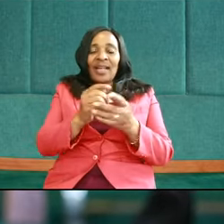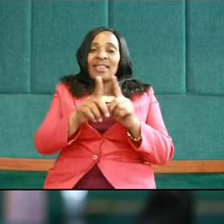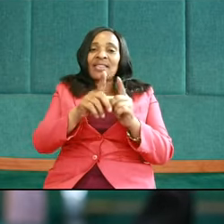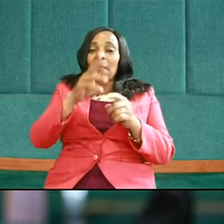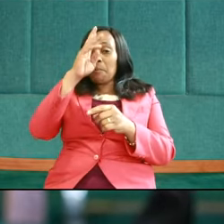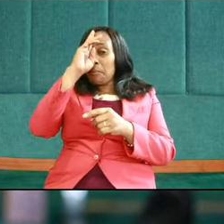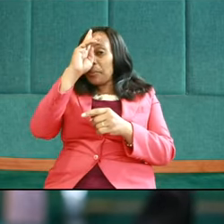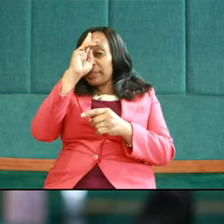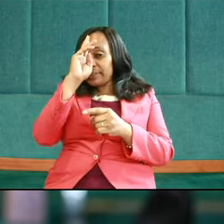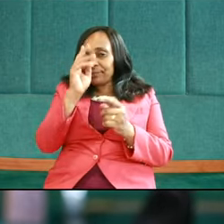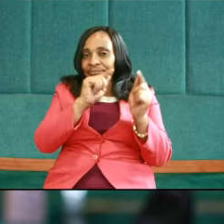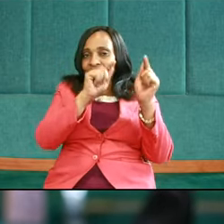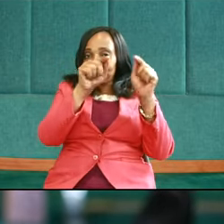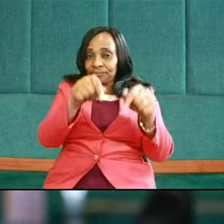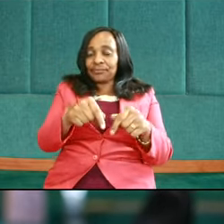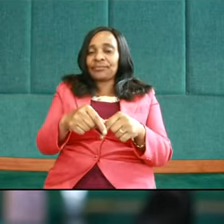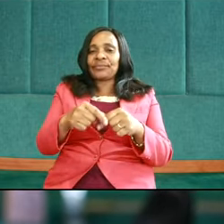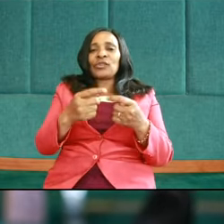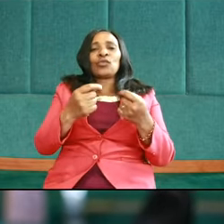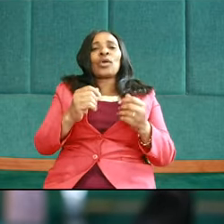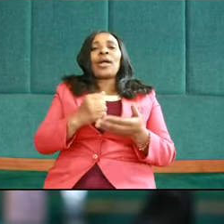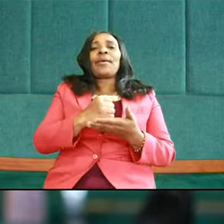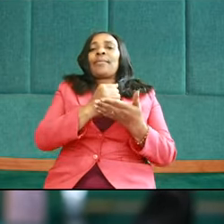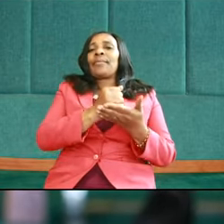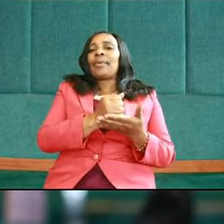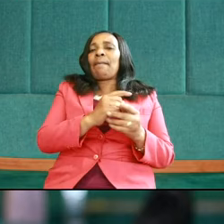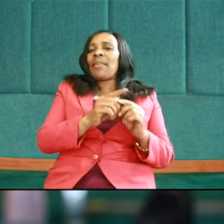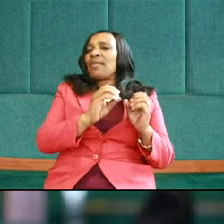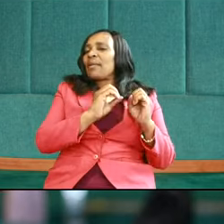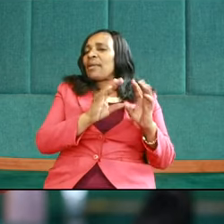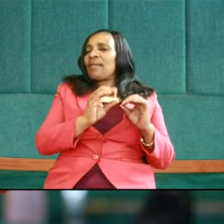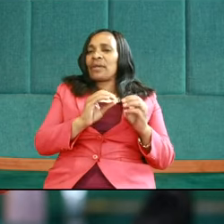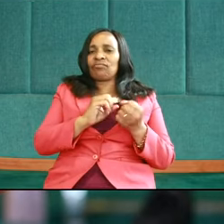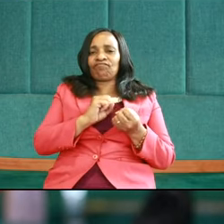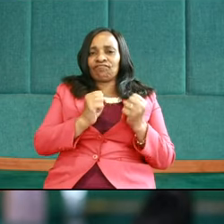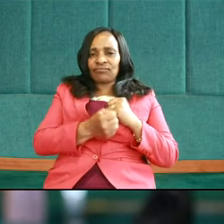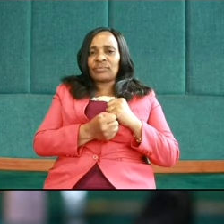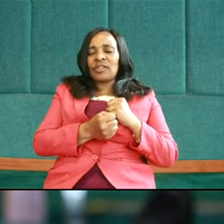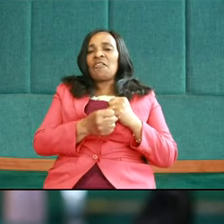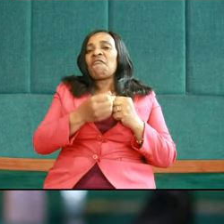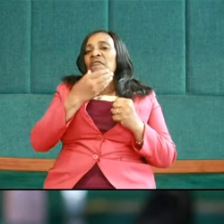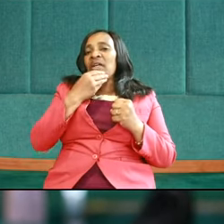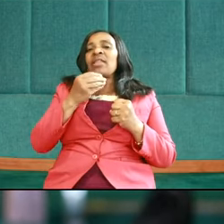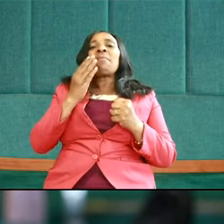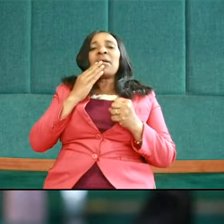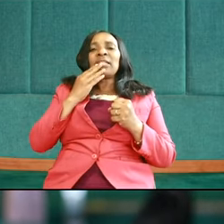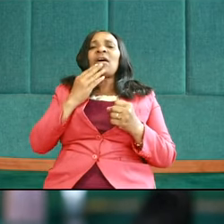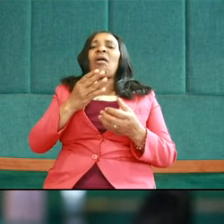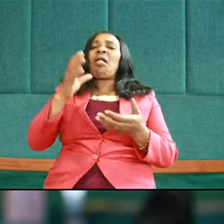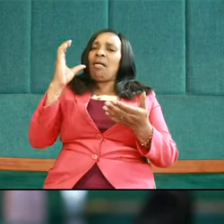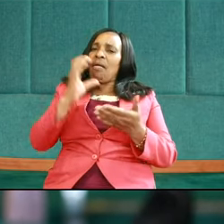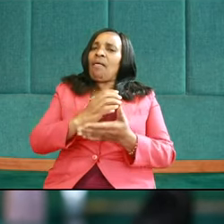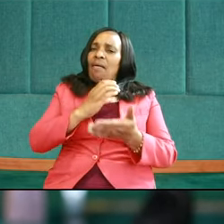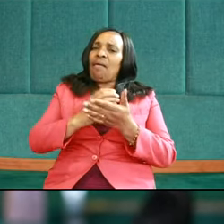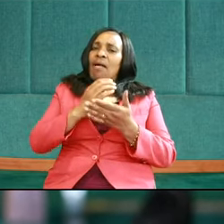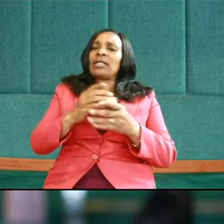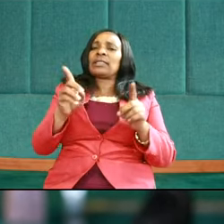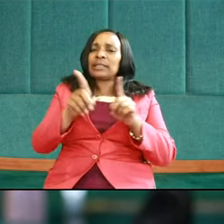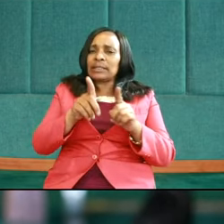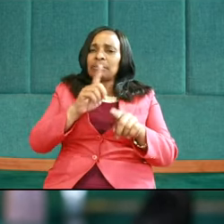the police came and tried to help, but nothing changed. Father and mother kept drinking and